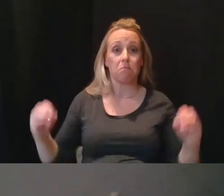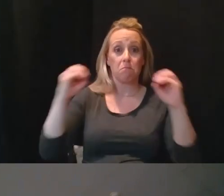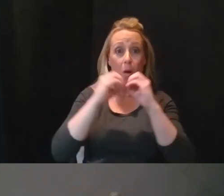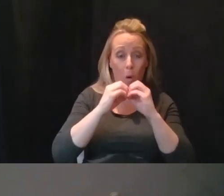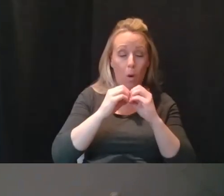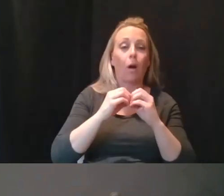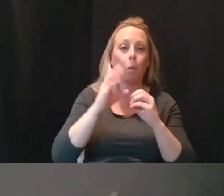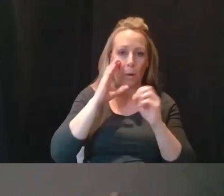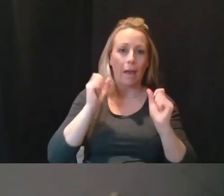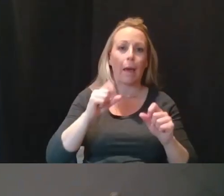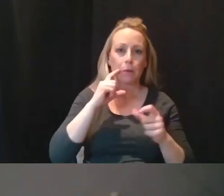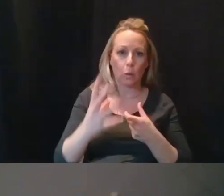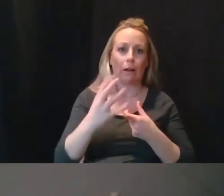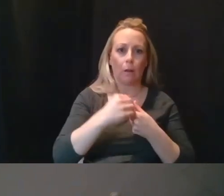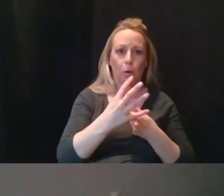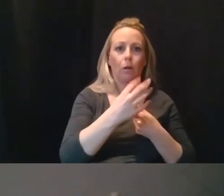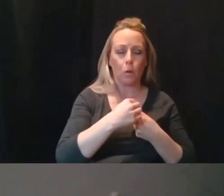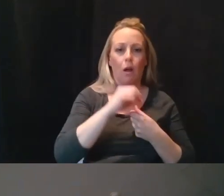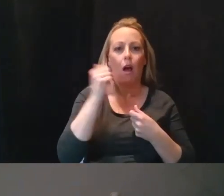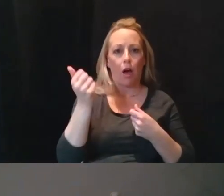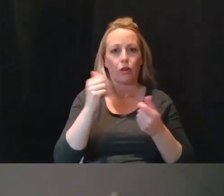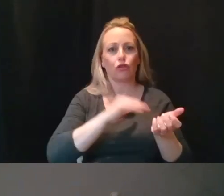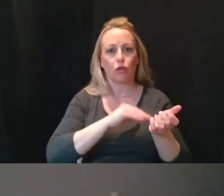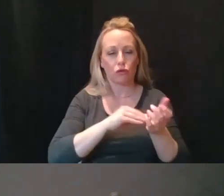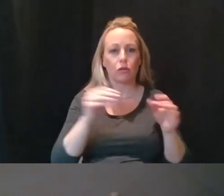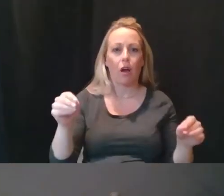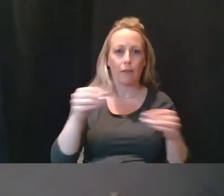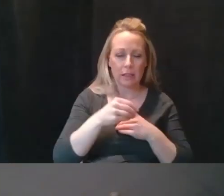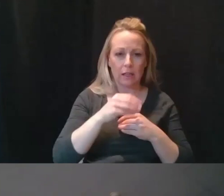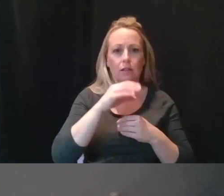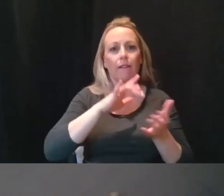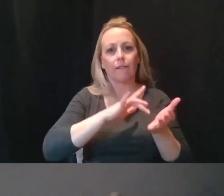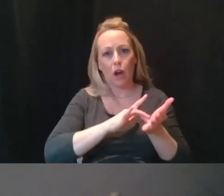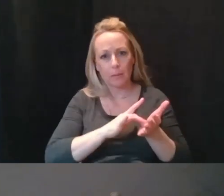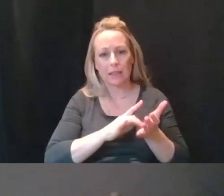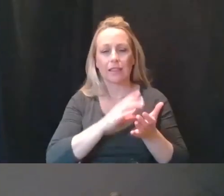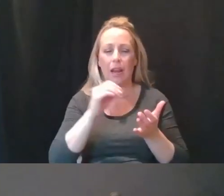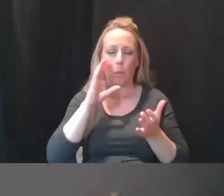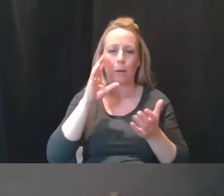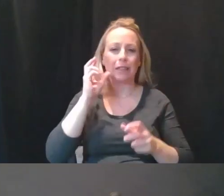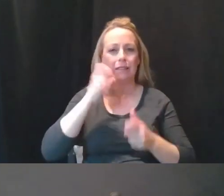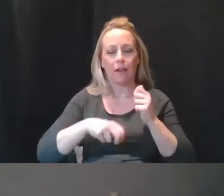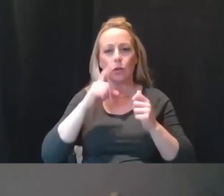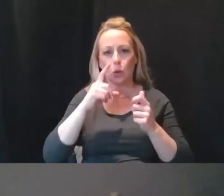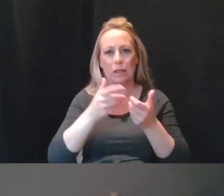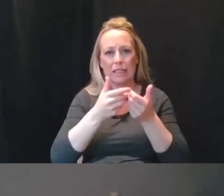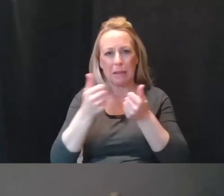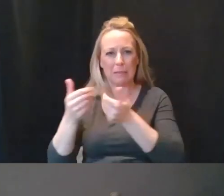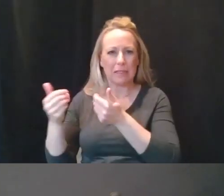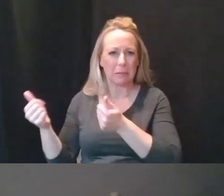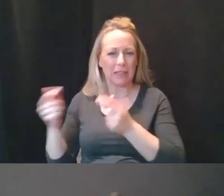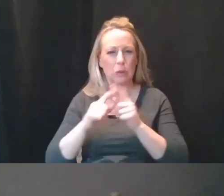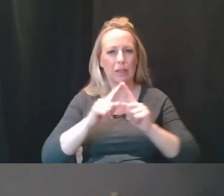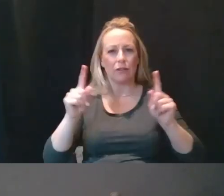be great options to get the vaccine out. It's going to be very hard to split the supply to different groups. For example,